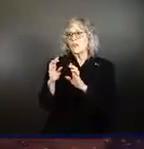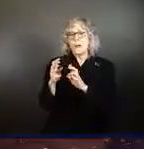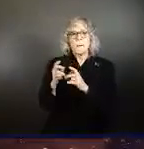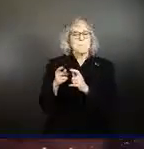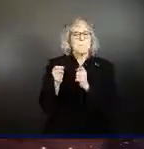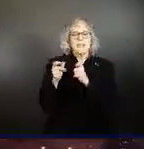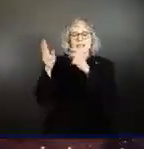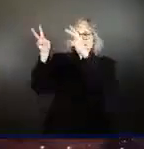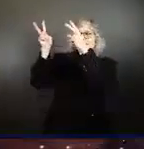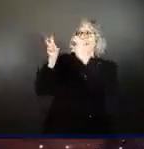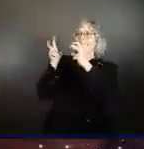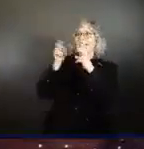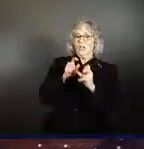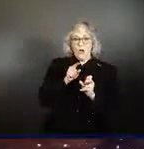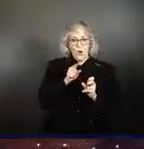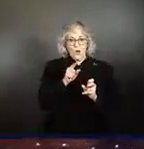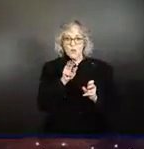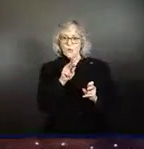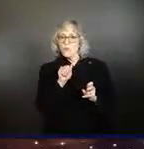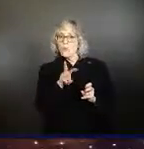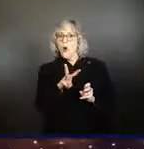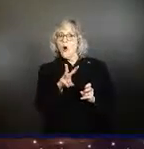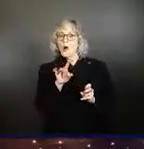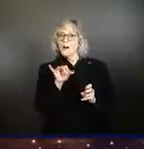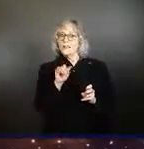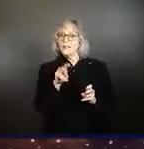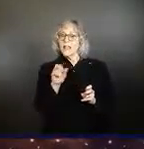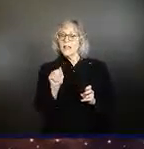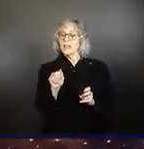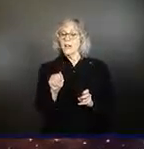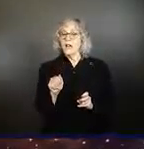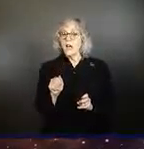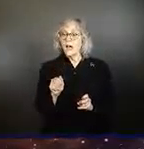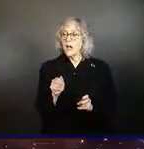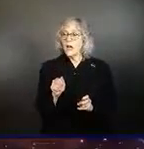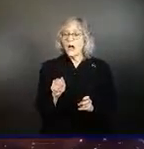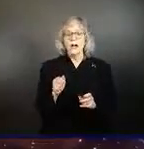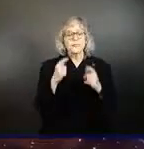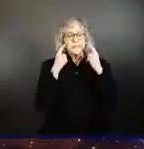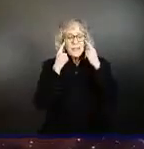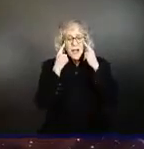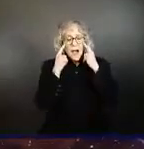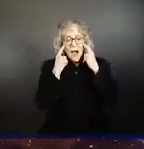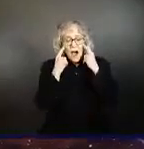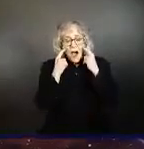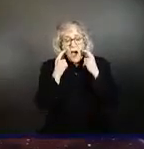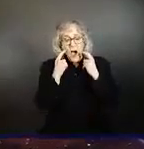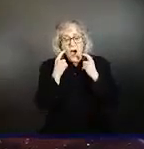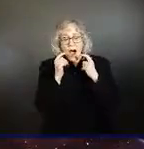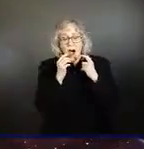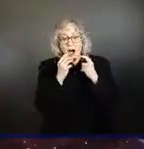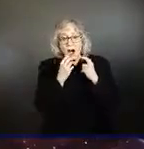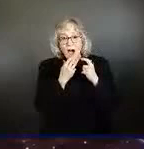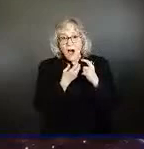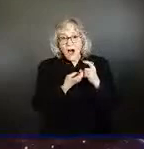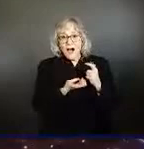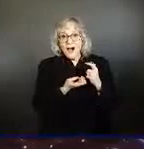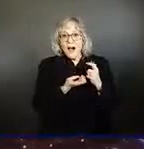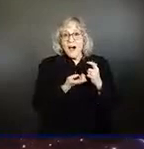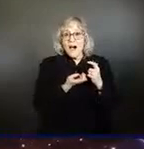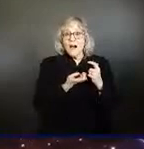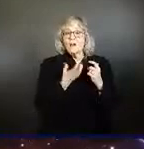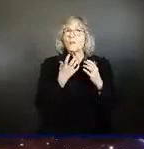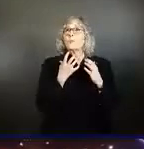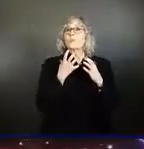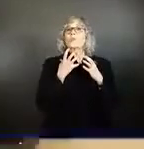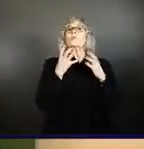downloaded it and just looked at the raw data, and I literally teared up because there was so